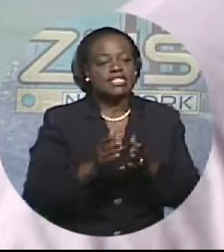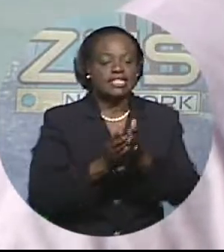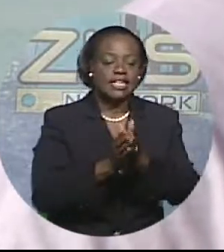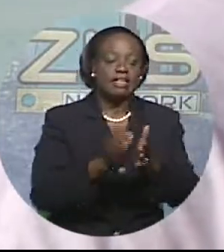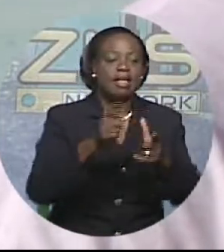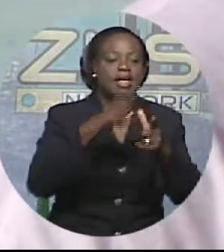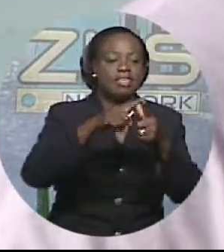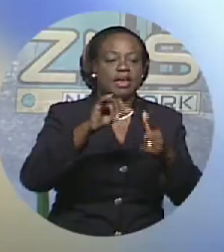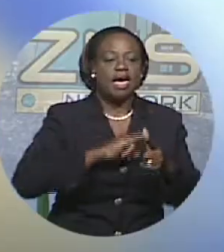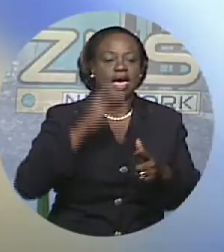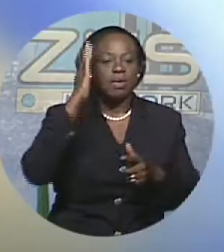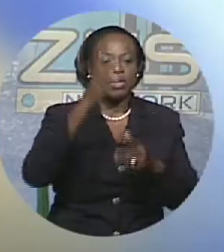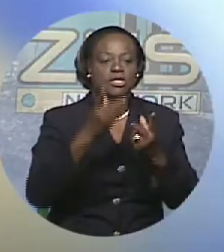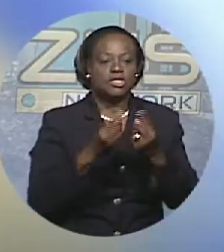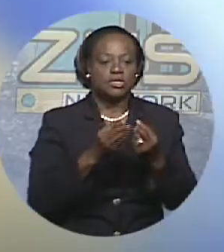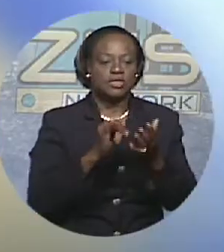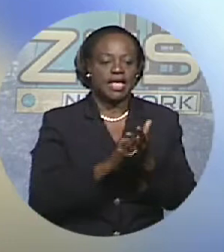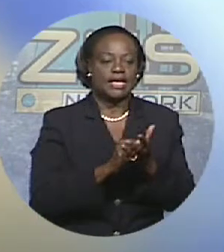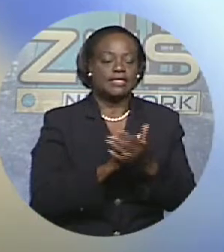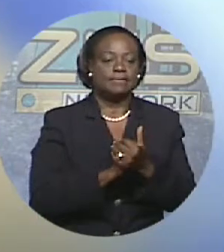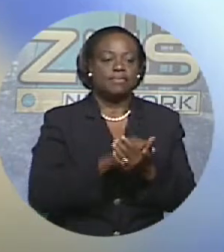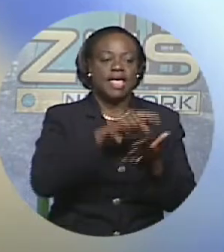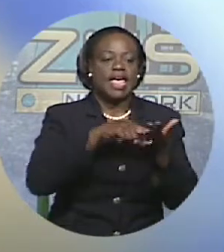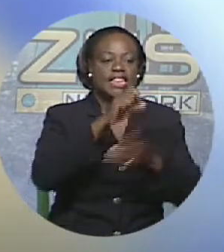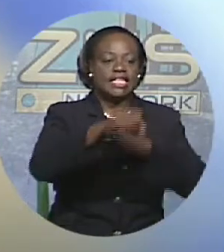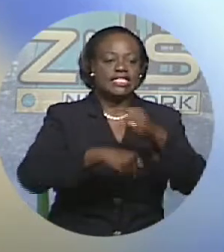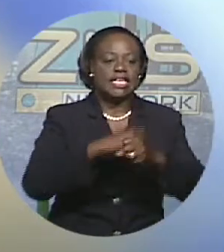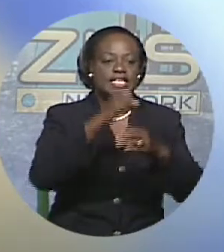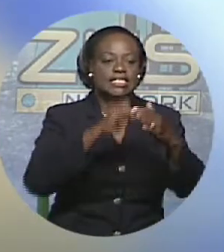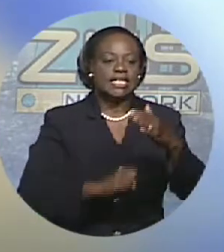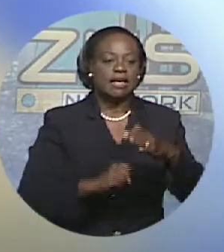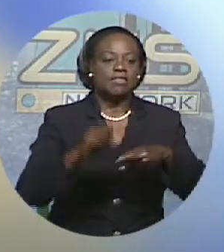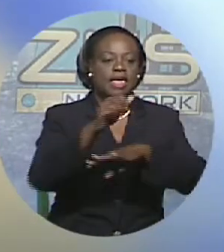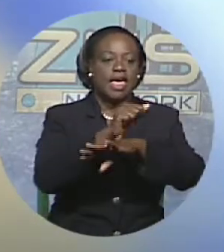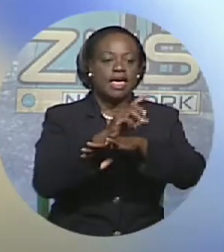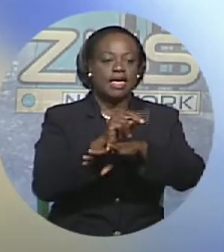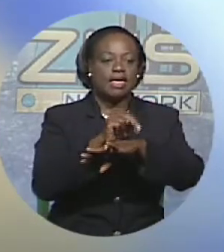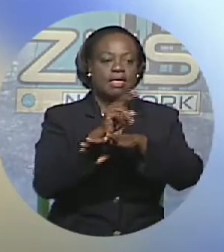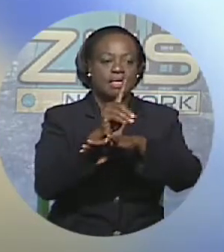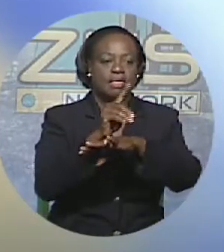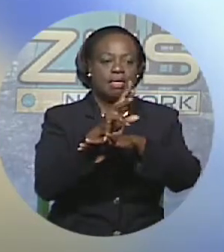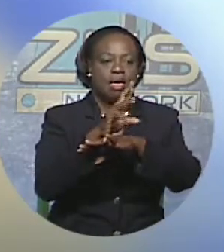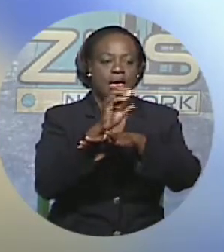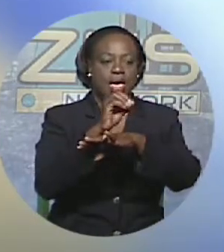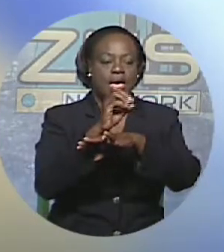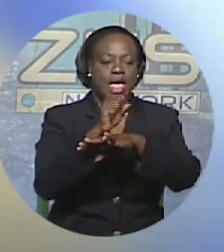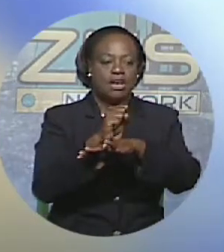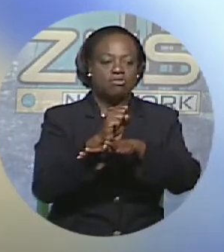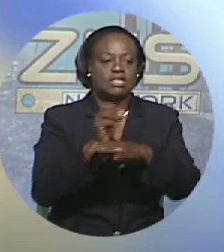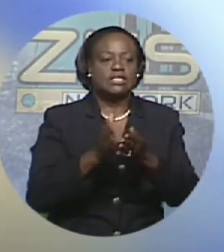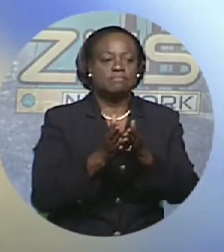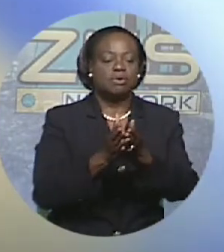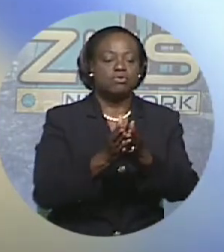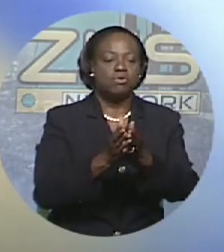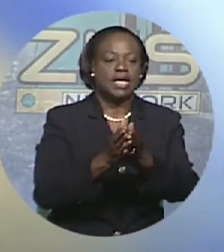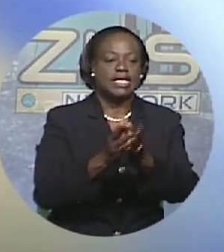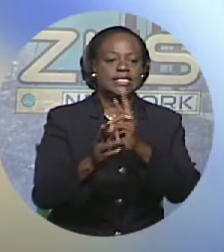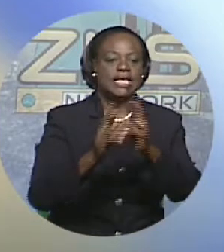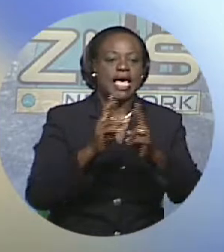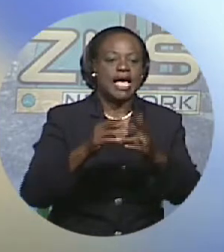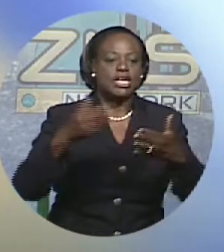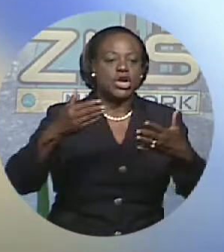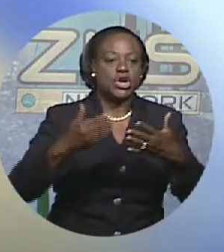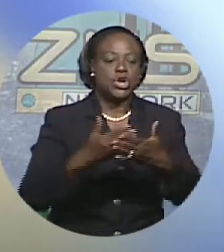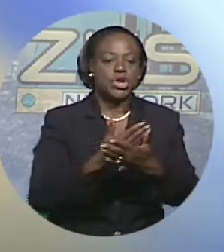my dad's time. Now, this year's South Andres Regatta had a new president at the helm in Tracy Knowles, and Rev says he did